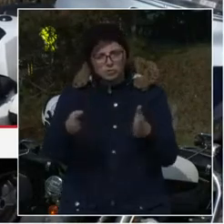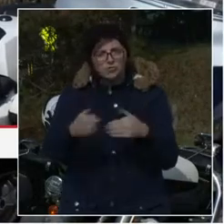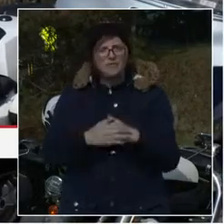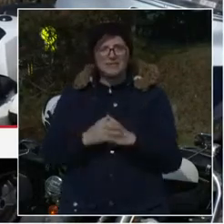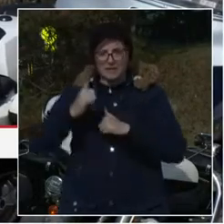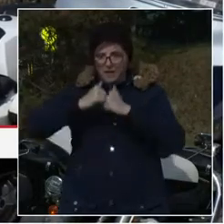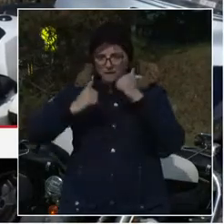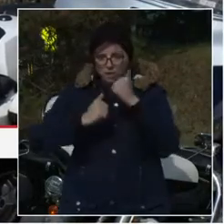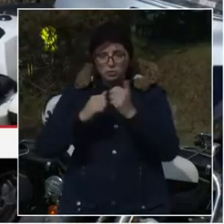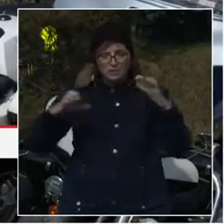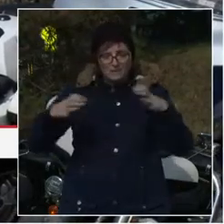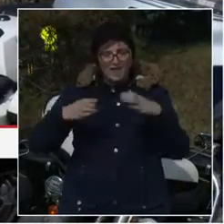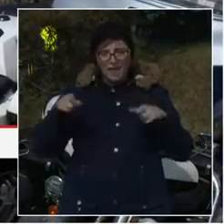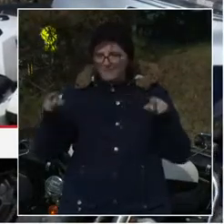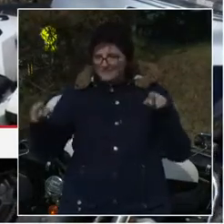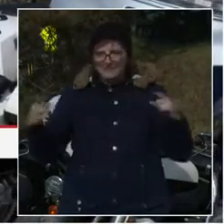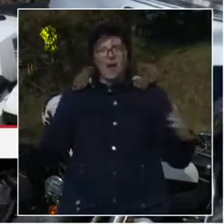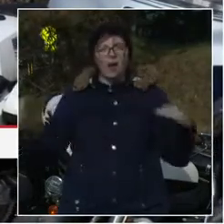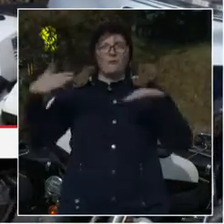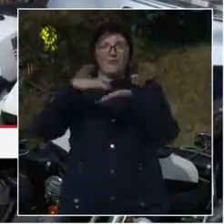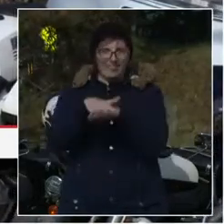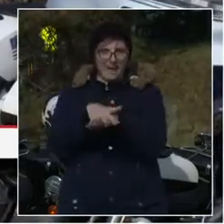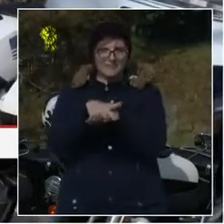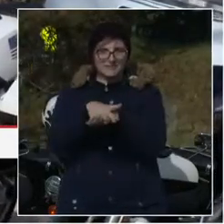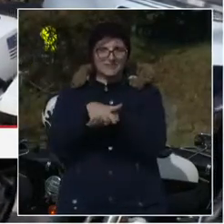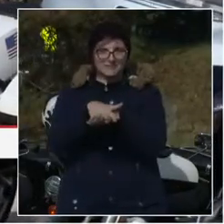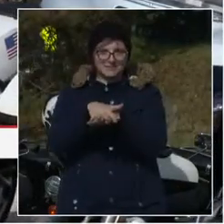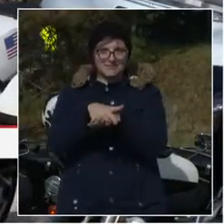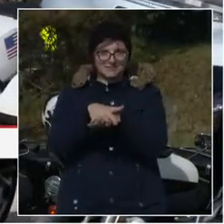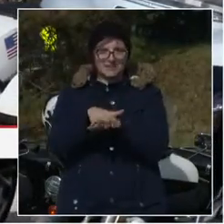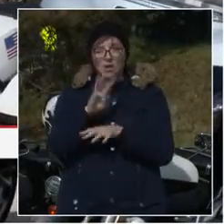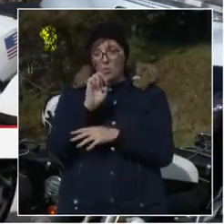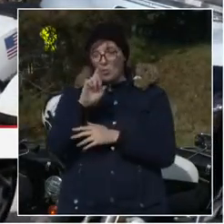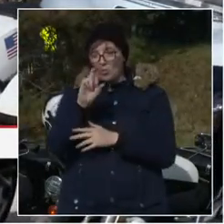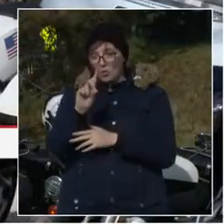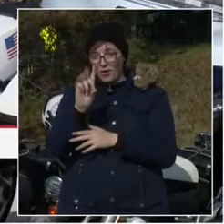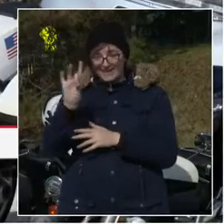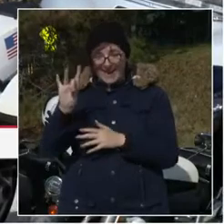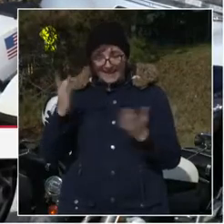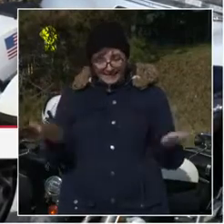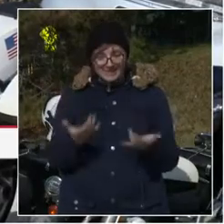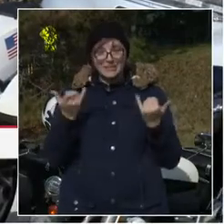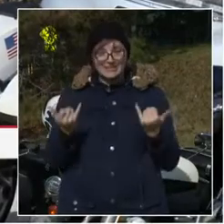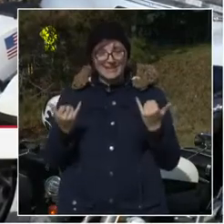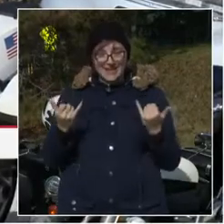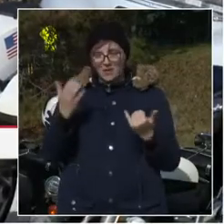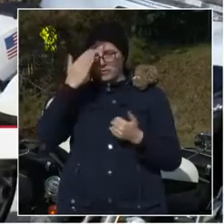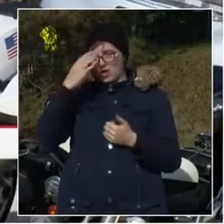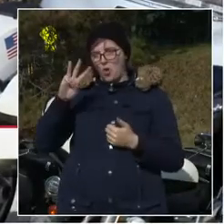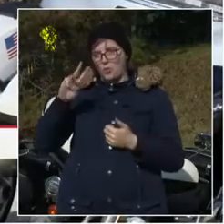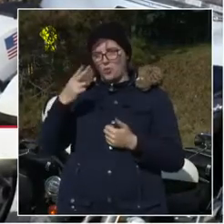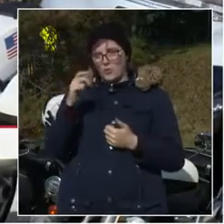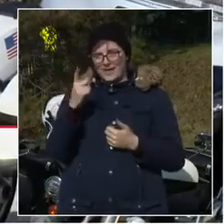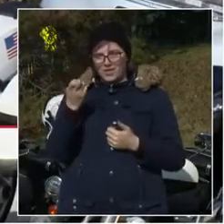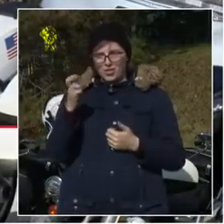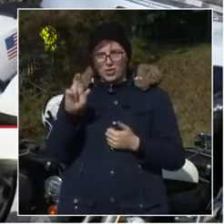force overlaps. And today in Ward 8, we know that on Wheeler Road is one of those corridors